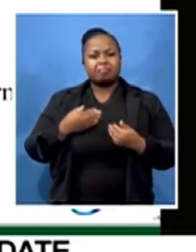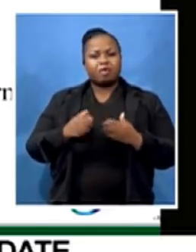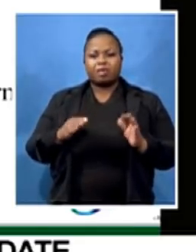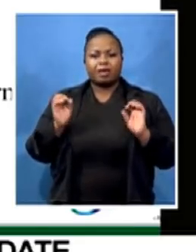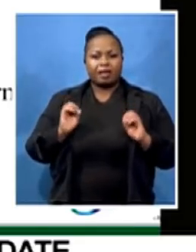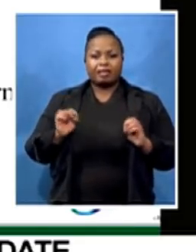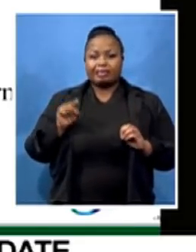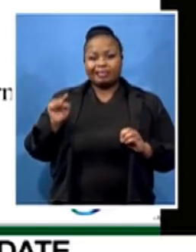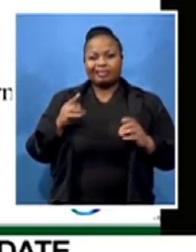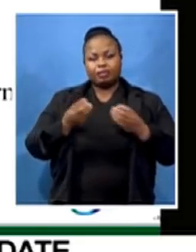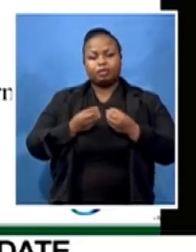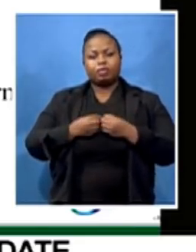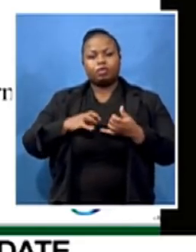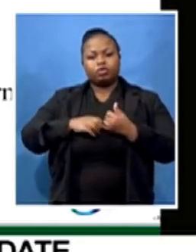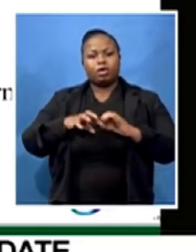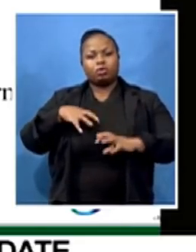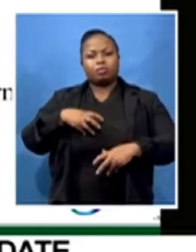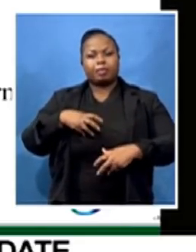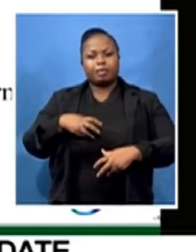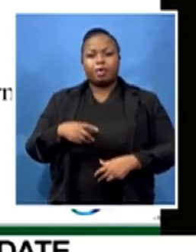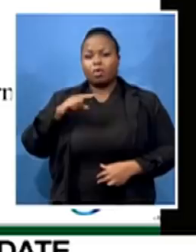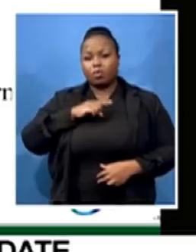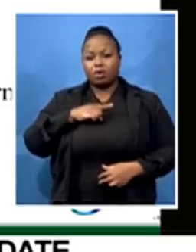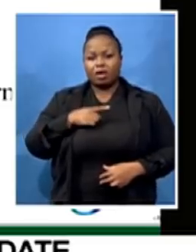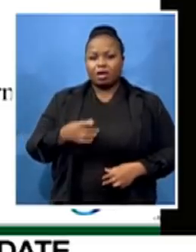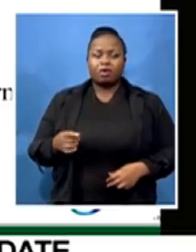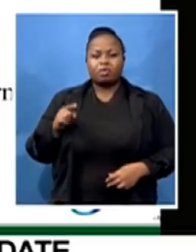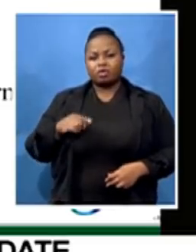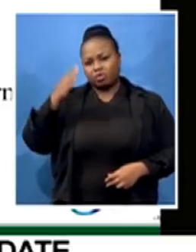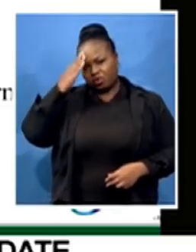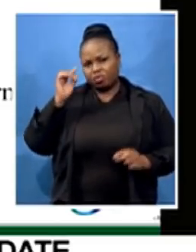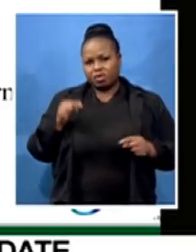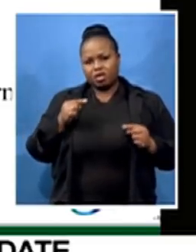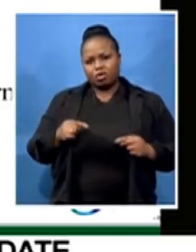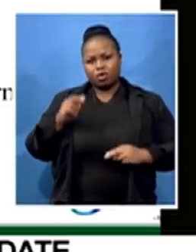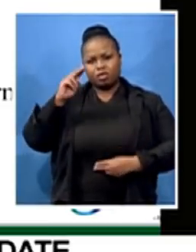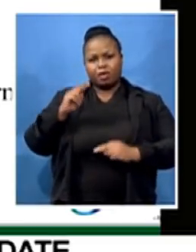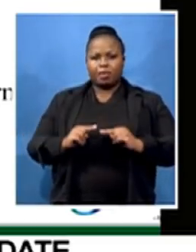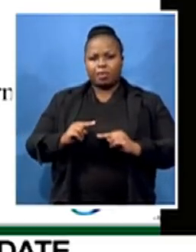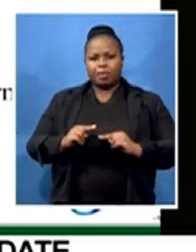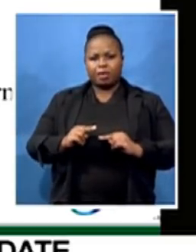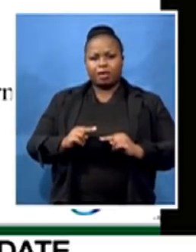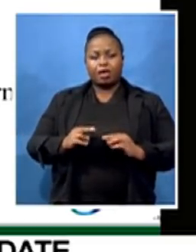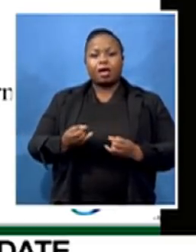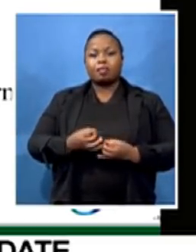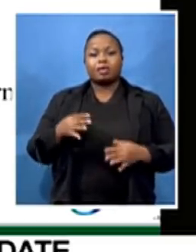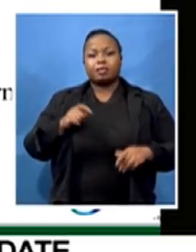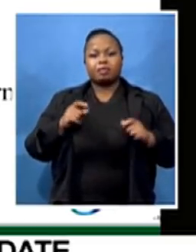fact that we would not be able to reduce the numbers of infections until